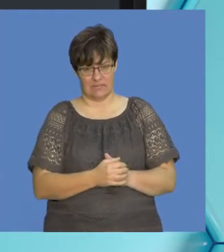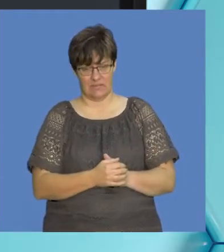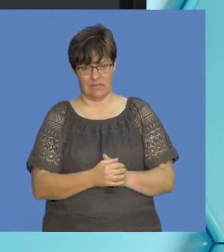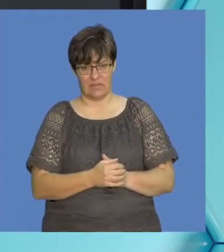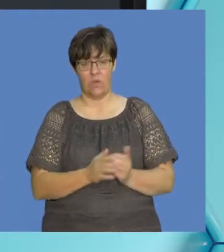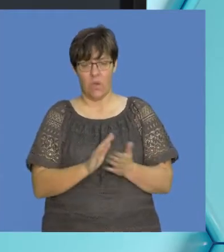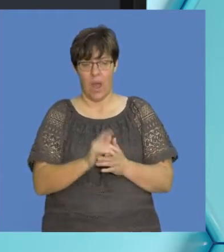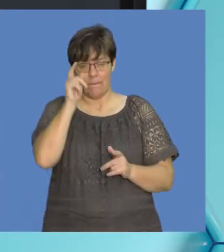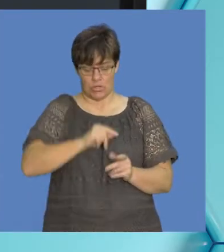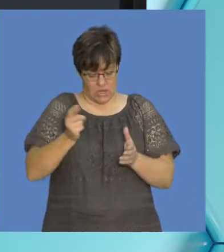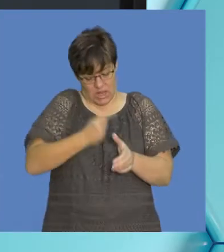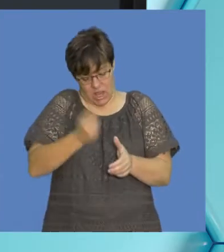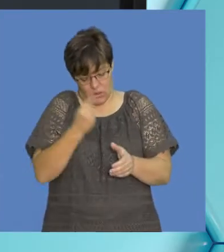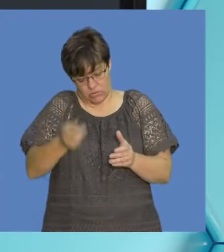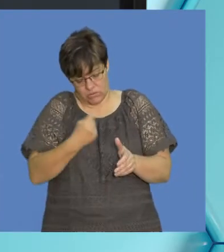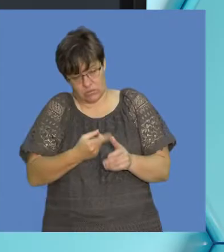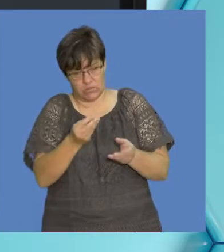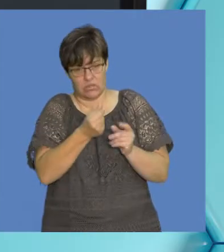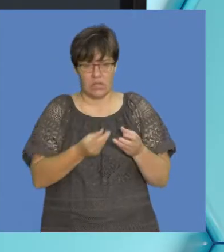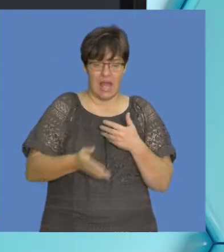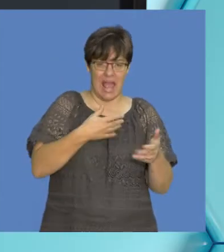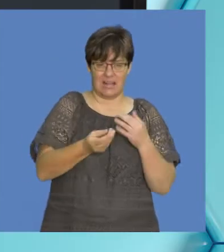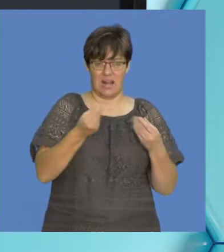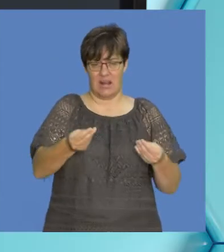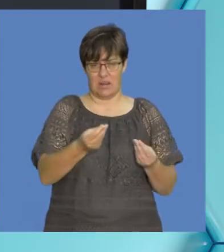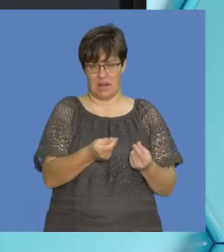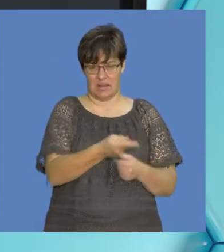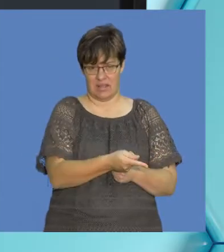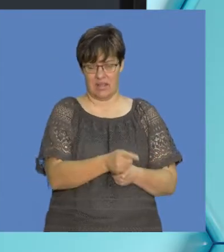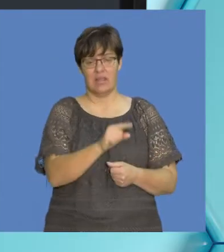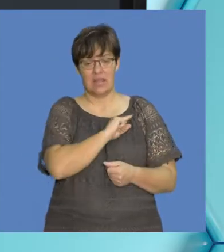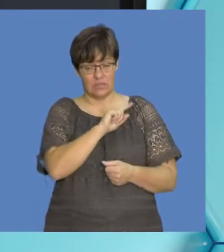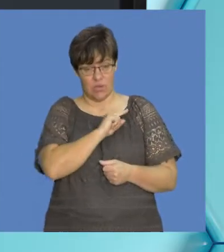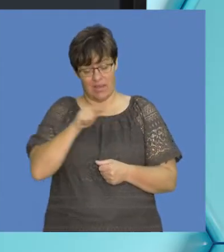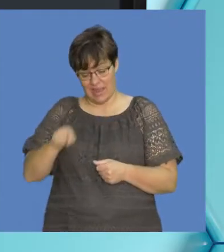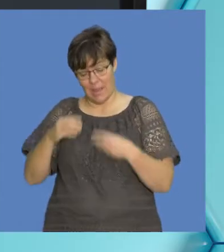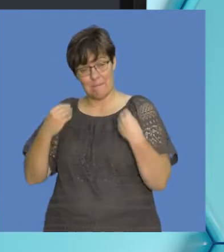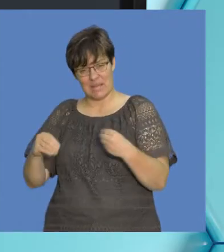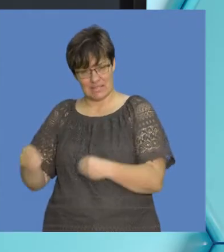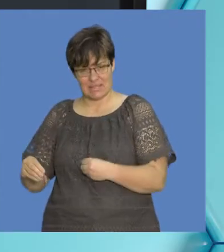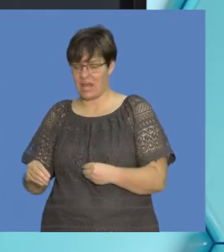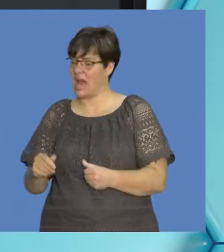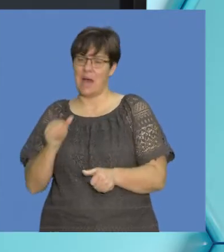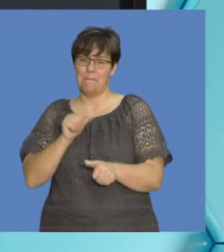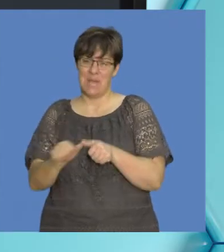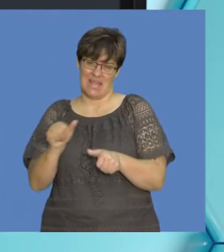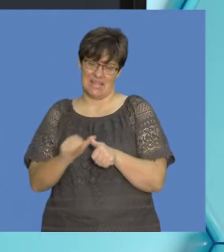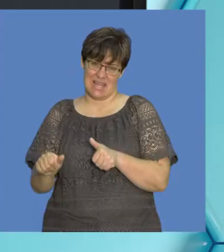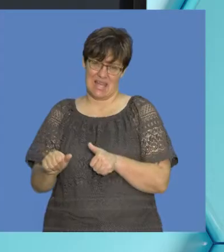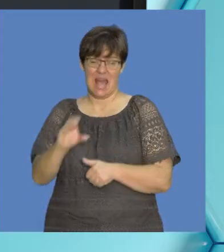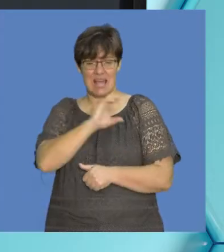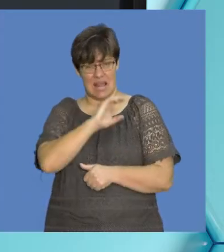entails physical work where the cash has to be counted, and therefore, as a business, you should encourage